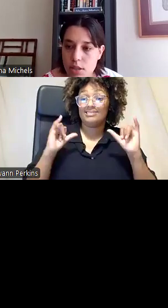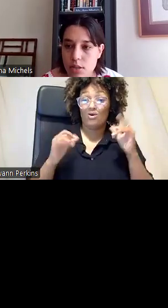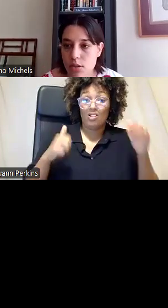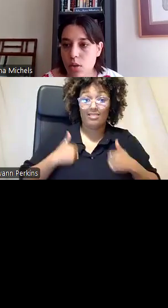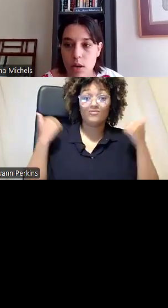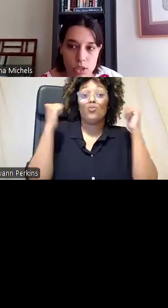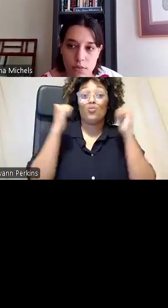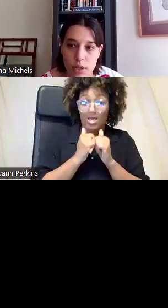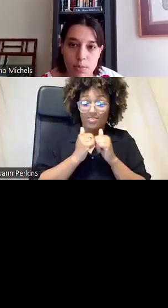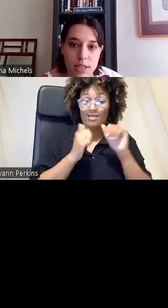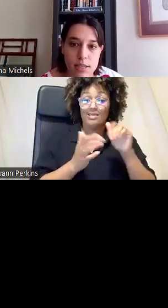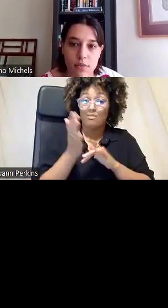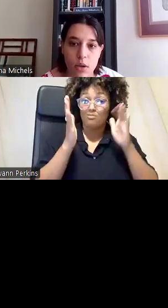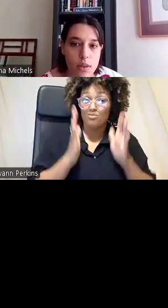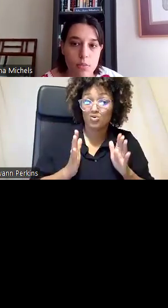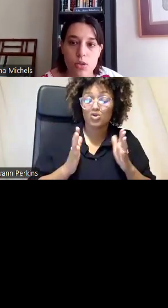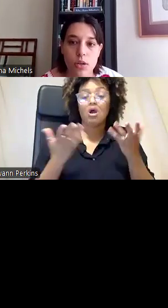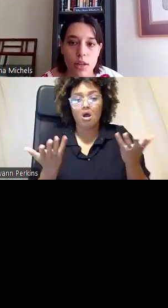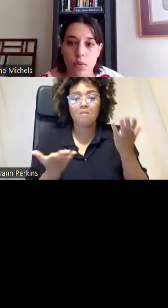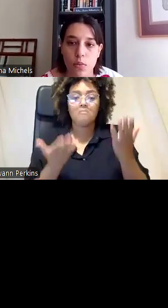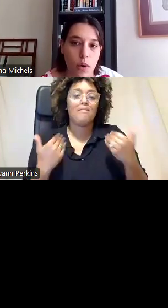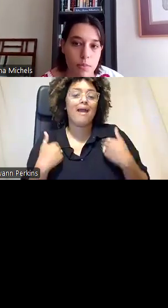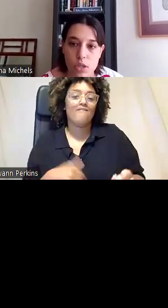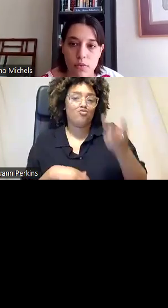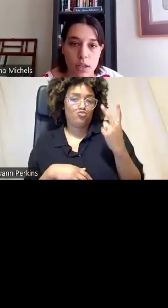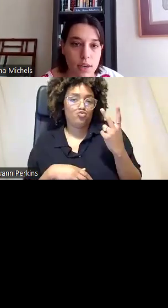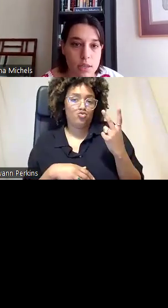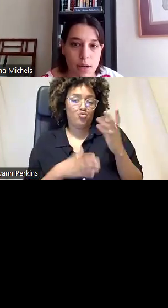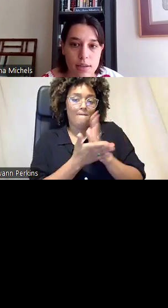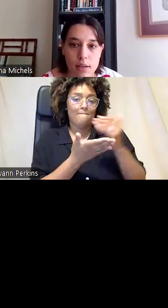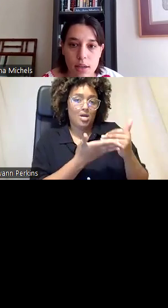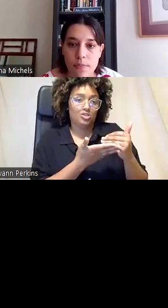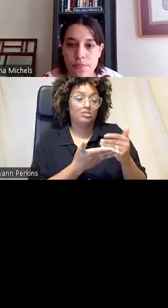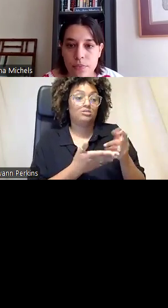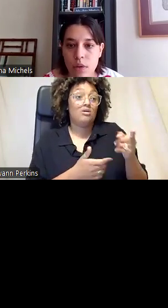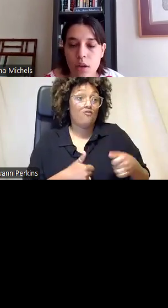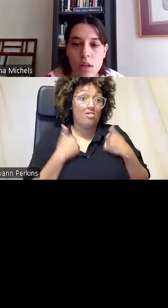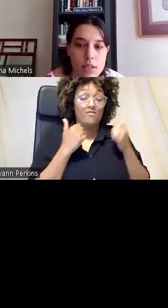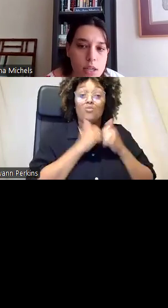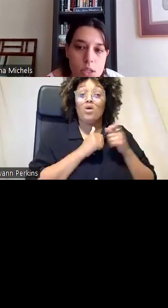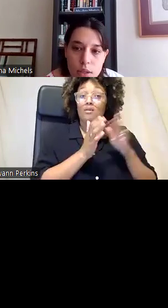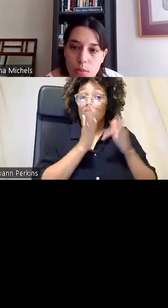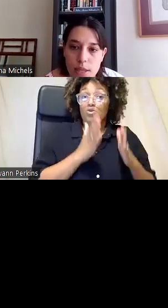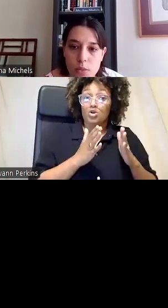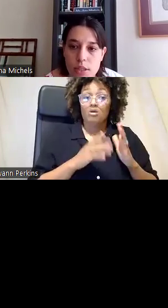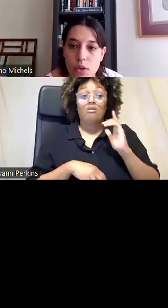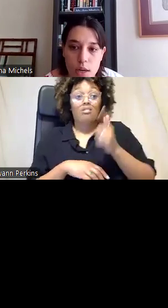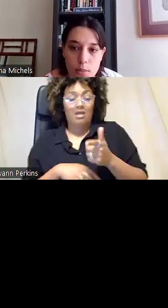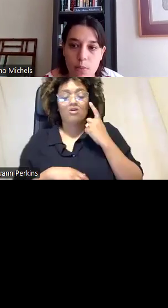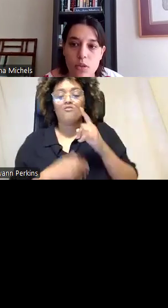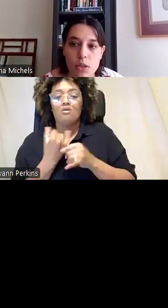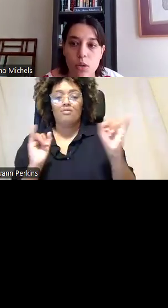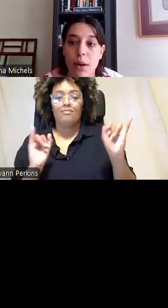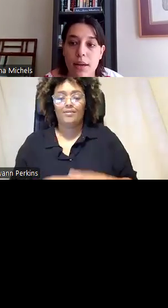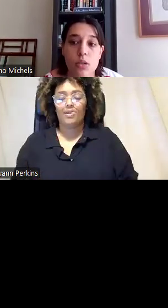two budgets. So one budget for expenses living with the abuser and then one budget for living independently. This is also another place where it's